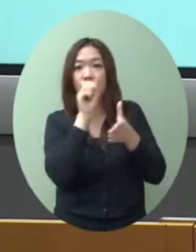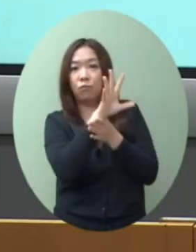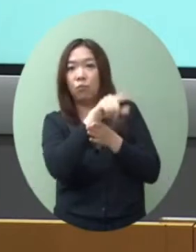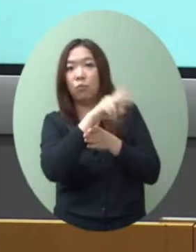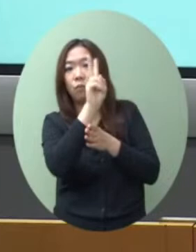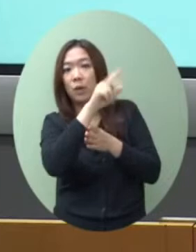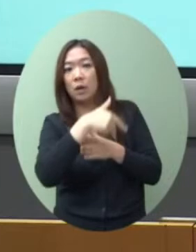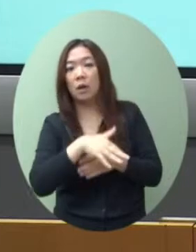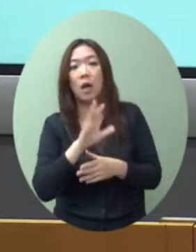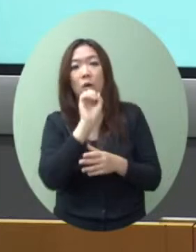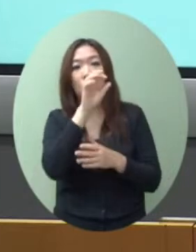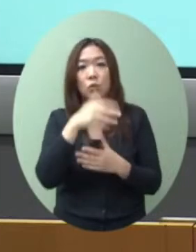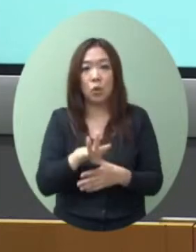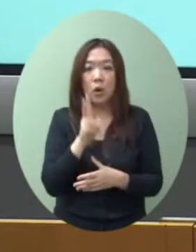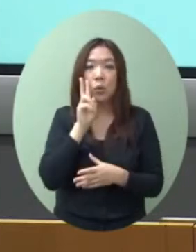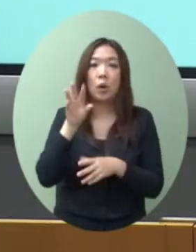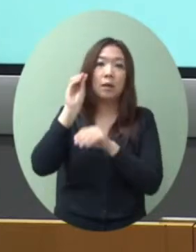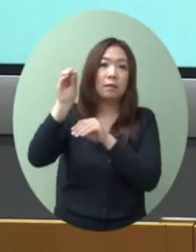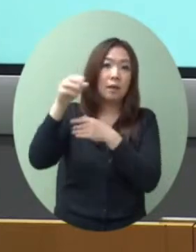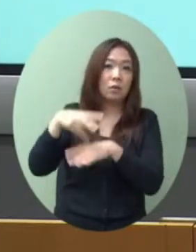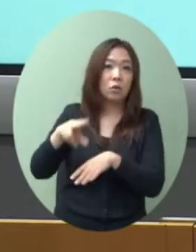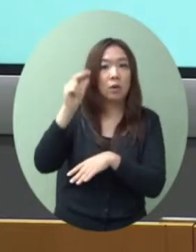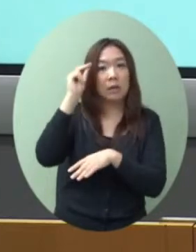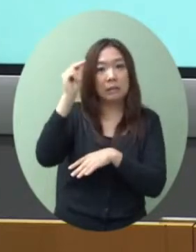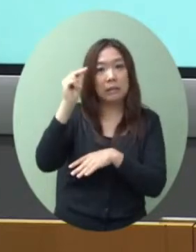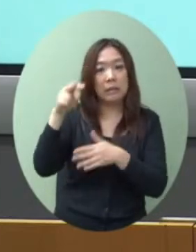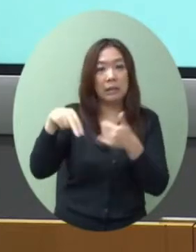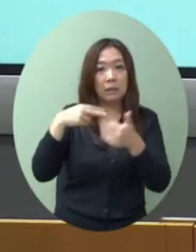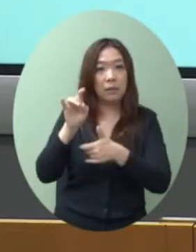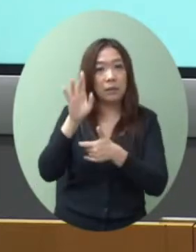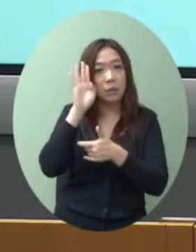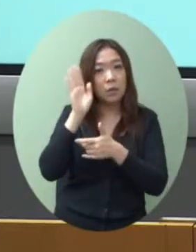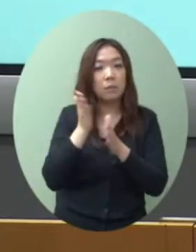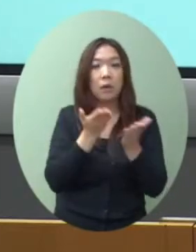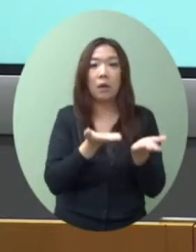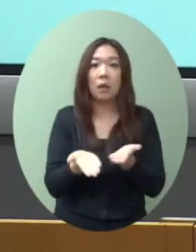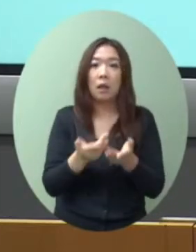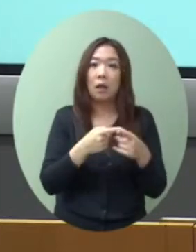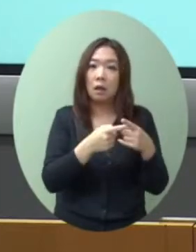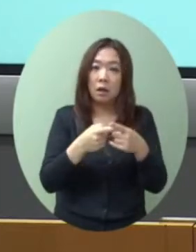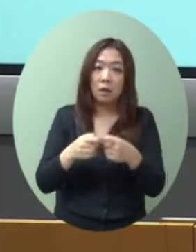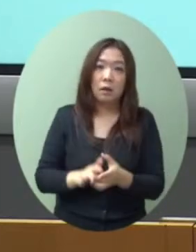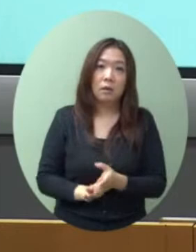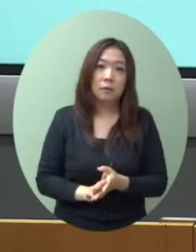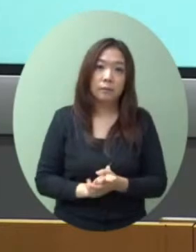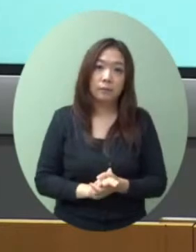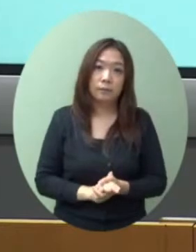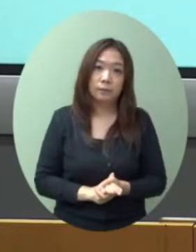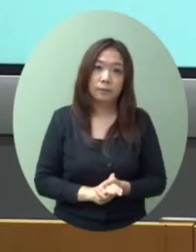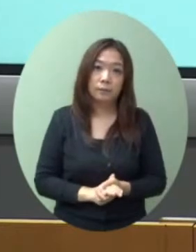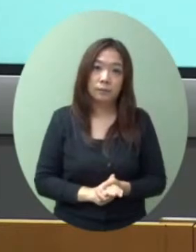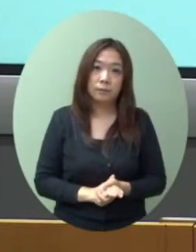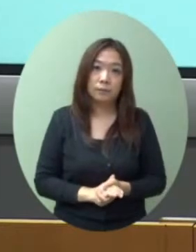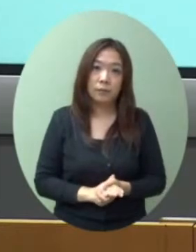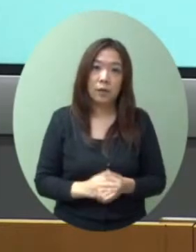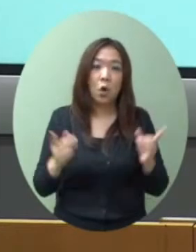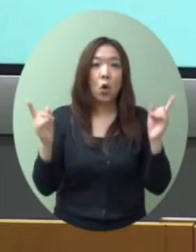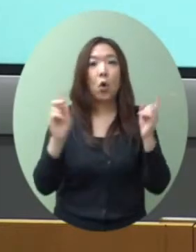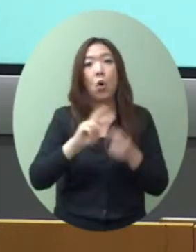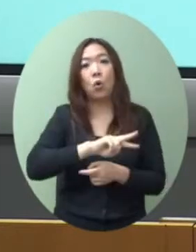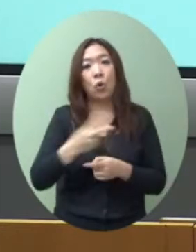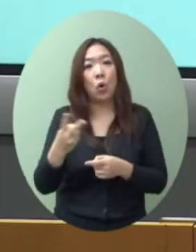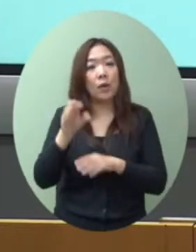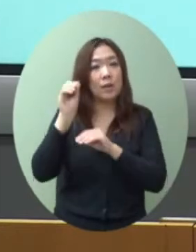So you may refer to the PowerPoint details of Professor Low. For those who have booked 7 days at